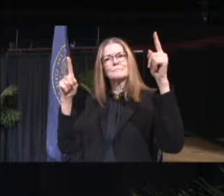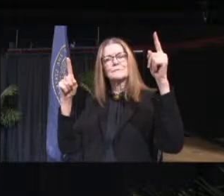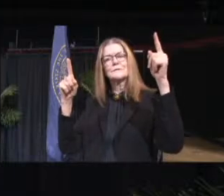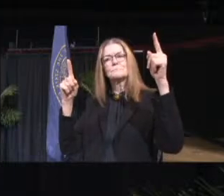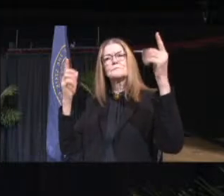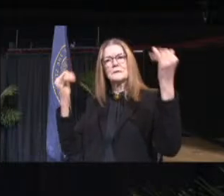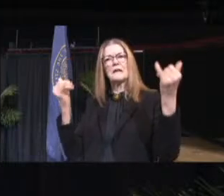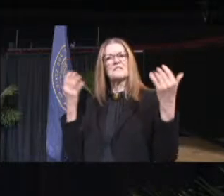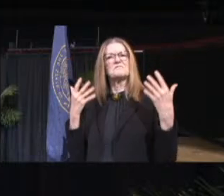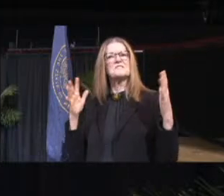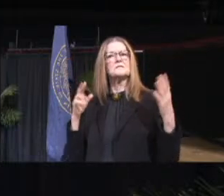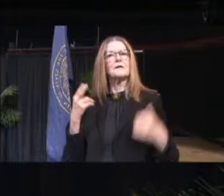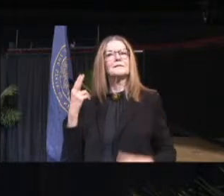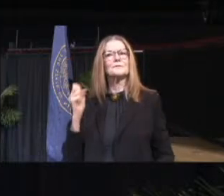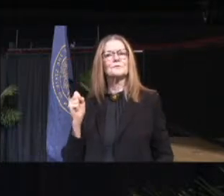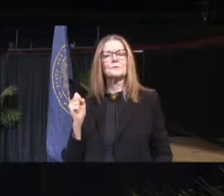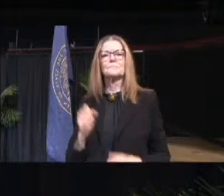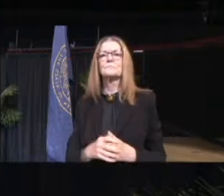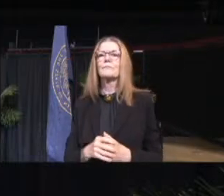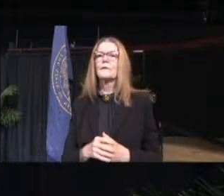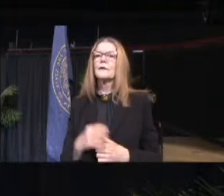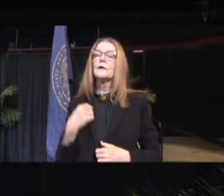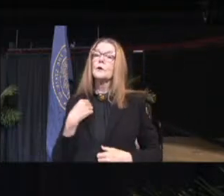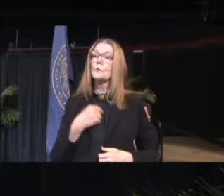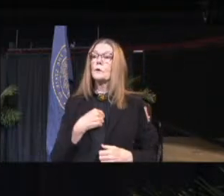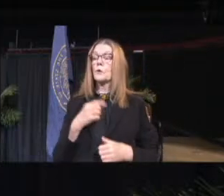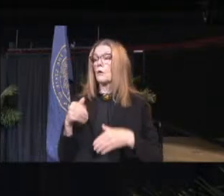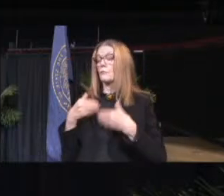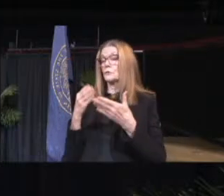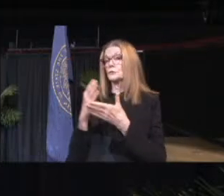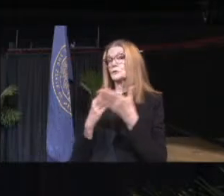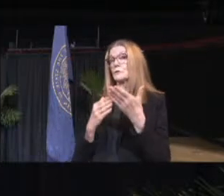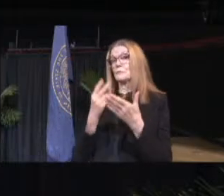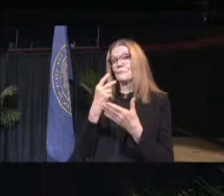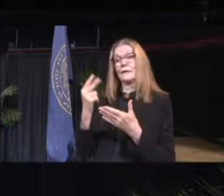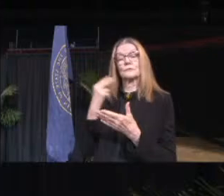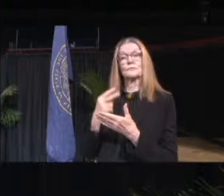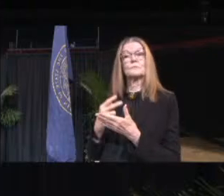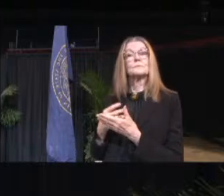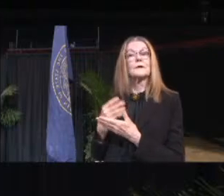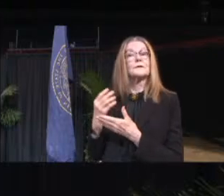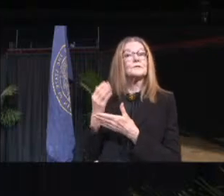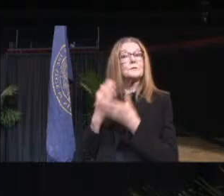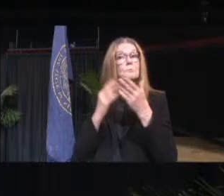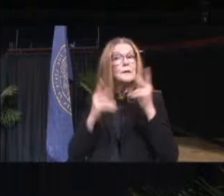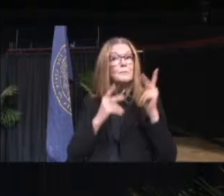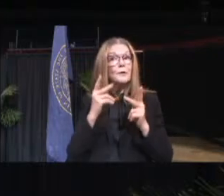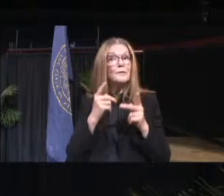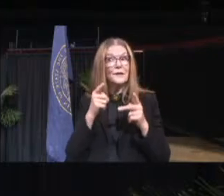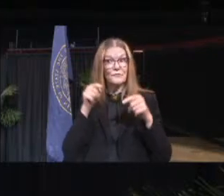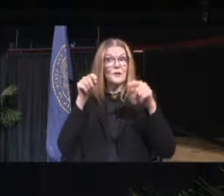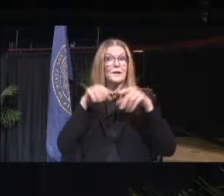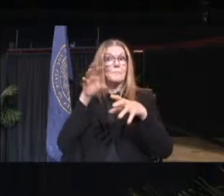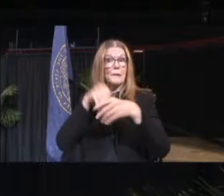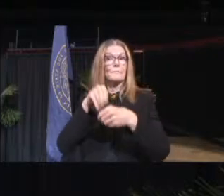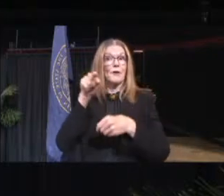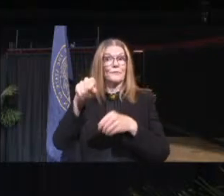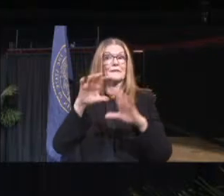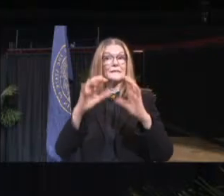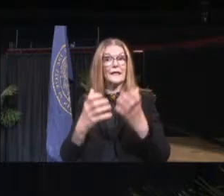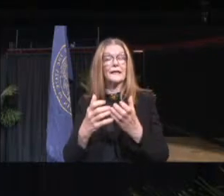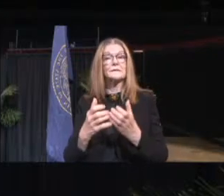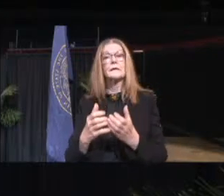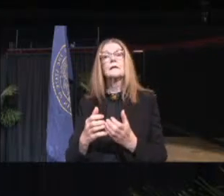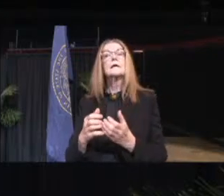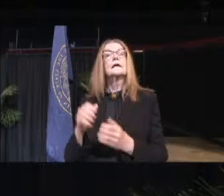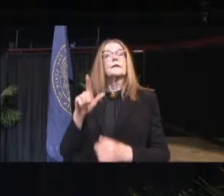as we celebrate, we'll be honored with reflections from members of your graduating class, the Lincoln Public Schools Board of Education, a member from the Lincoln Public